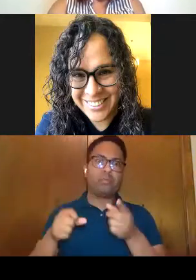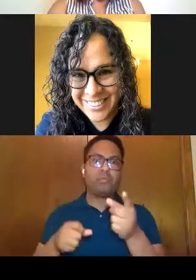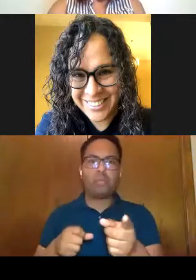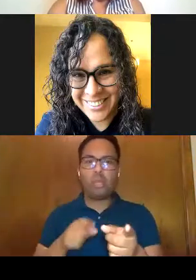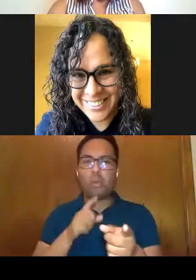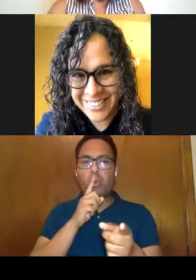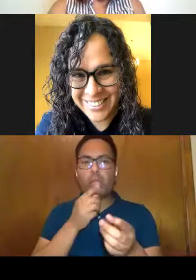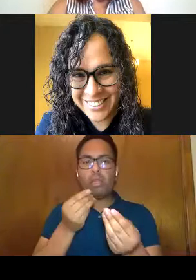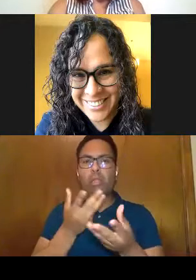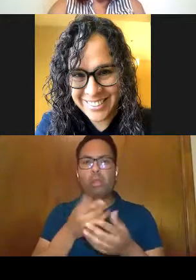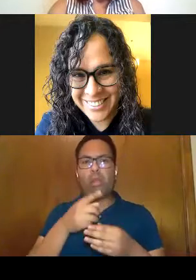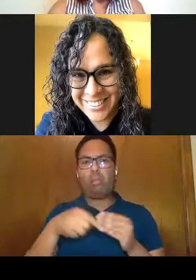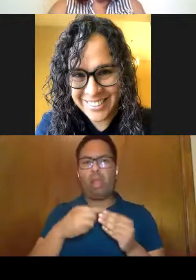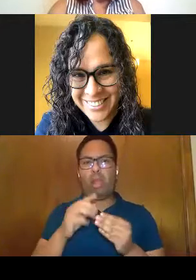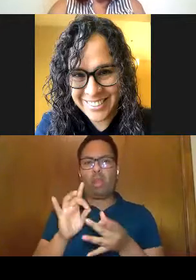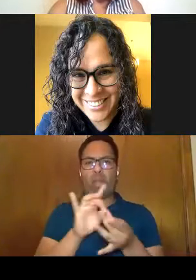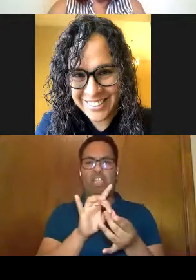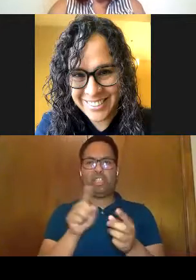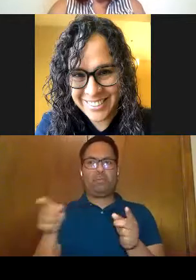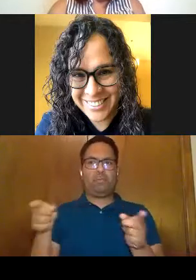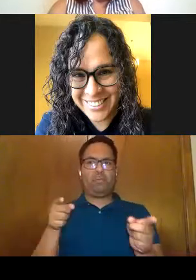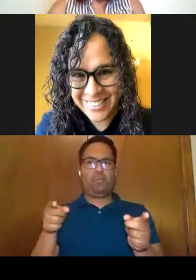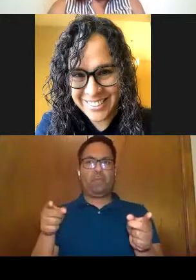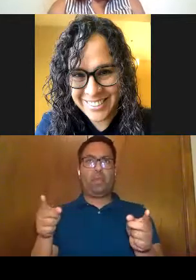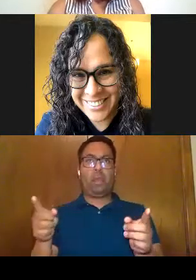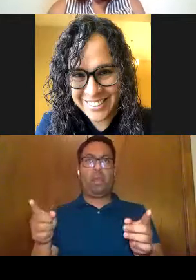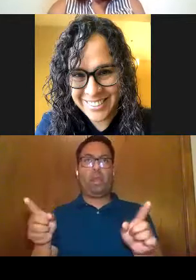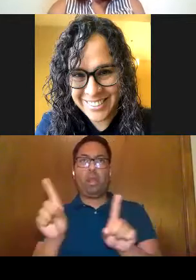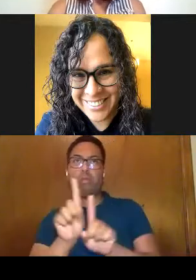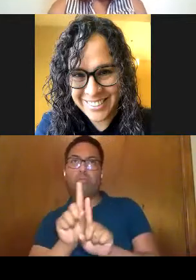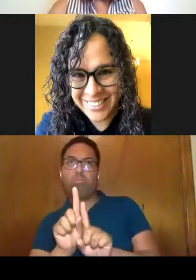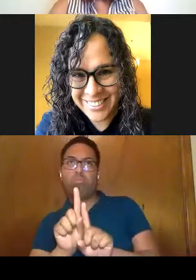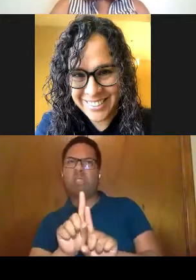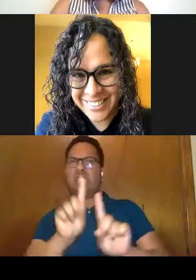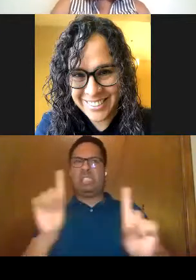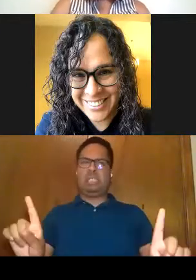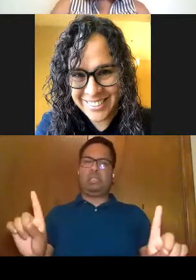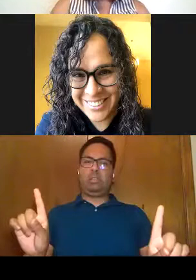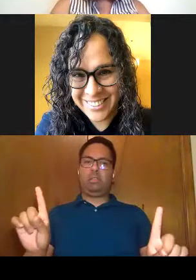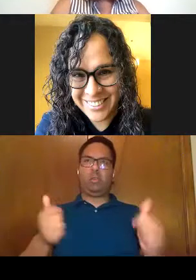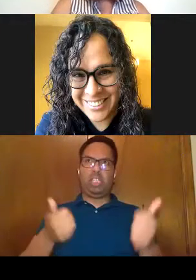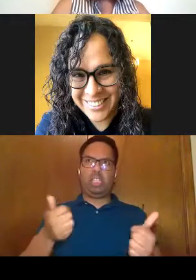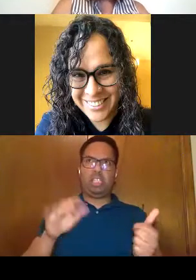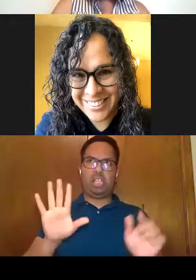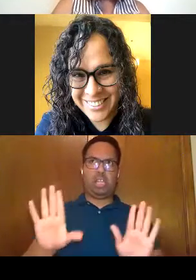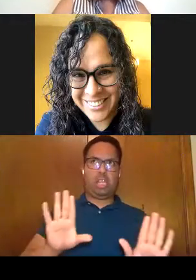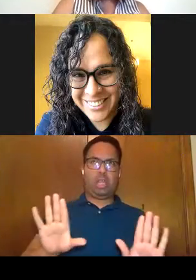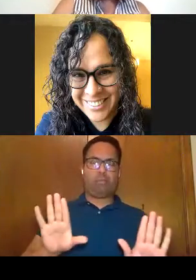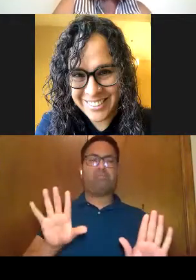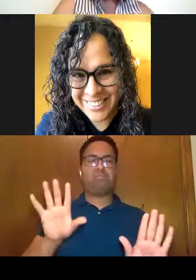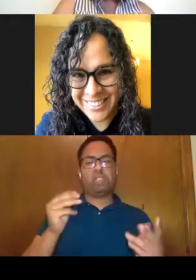working with, whether they're oppositional or depressed. So let's move. Okay, great. So those are some